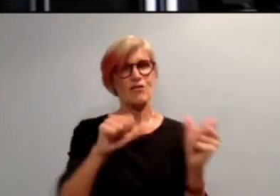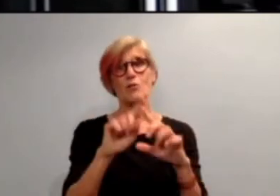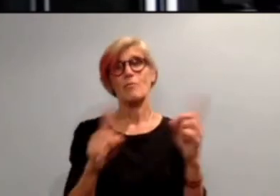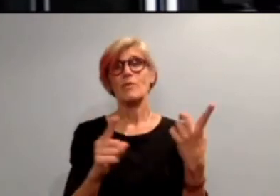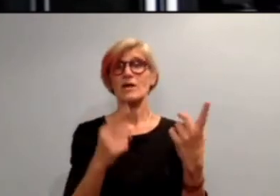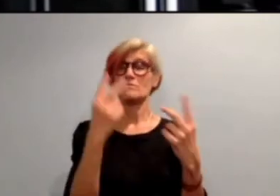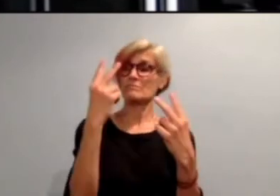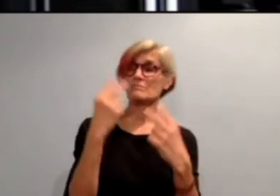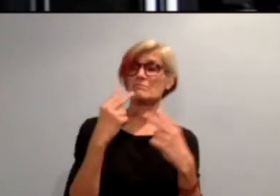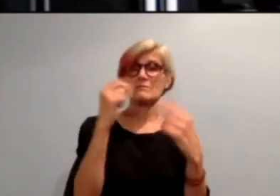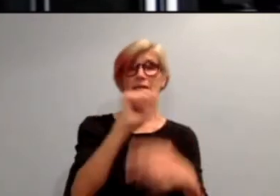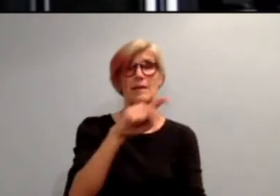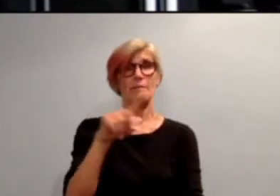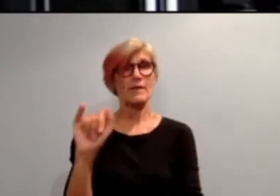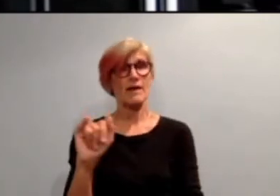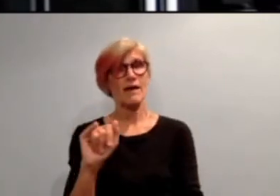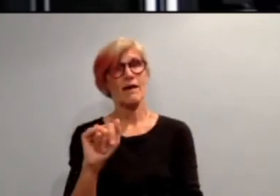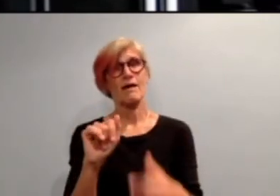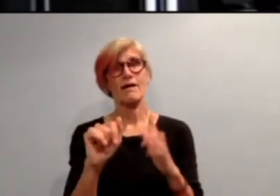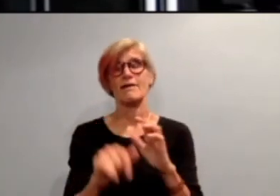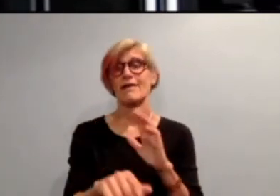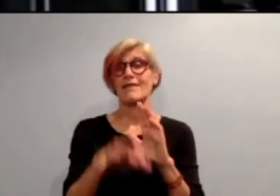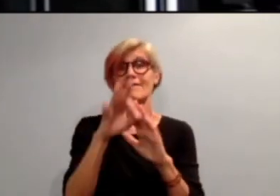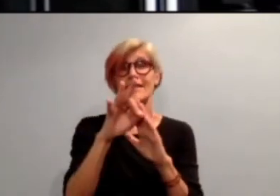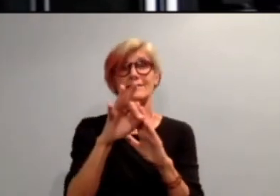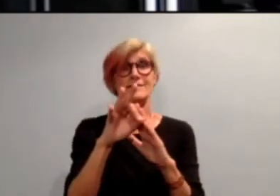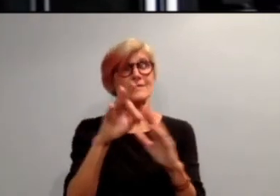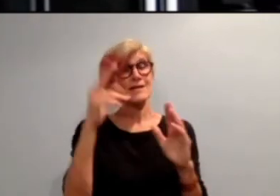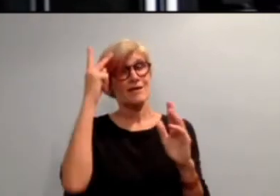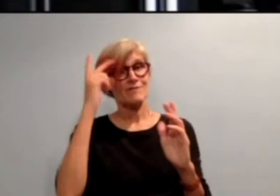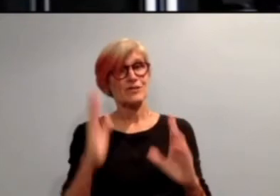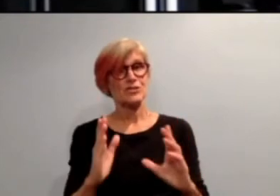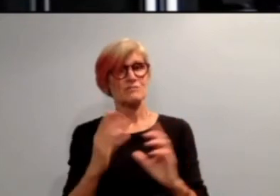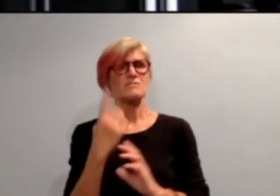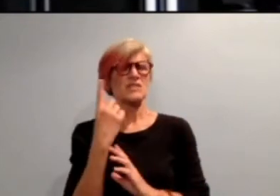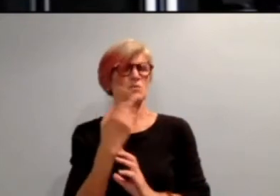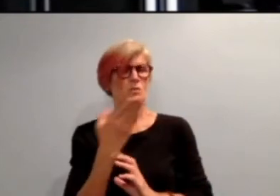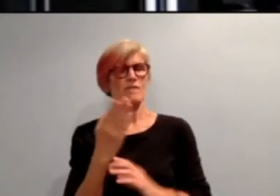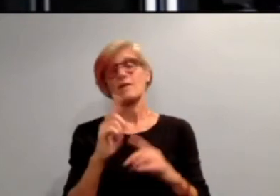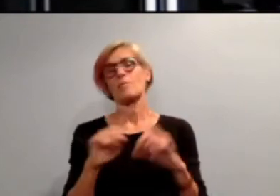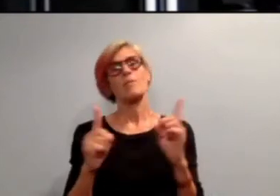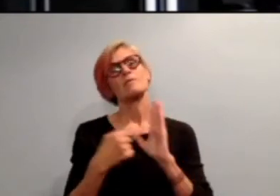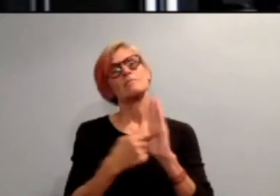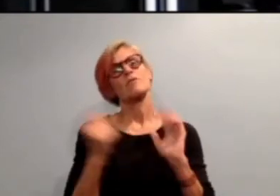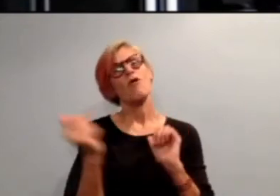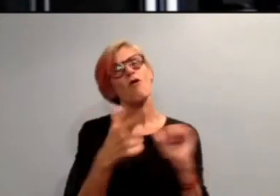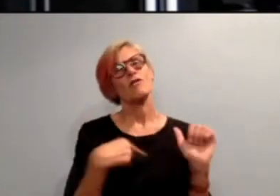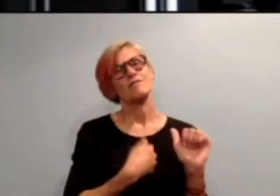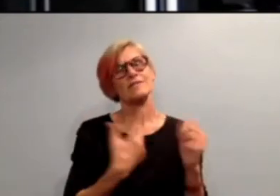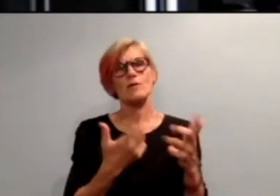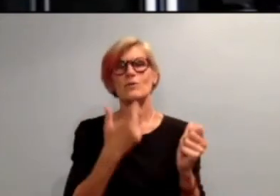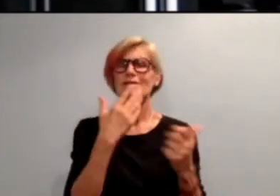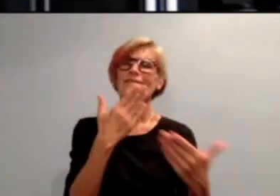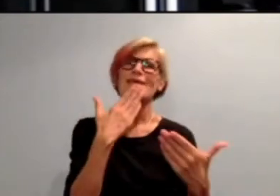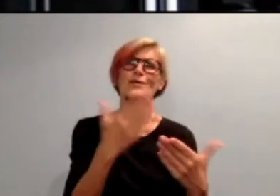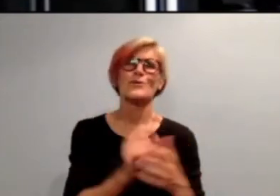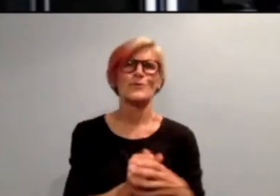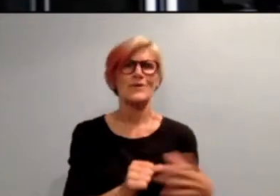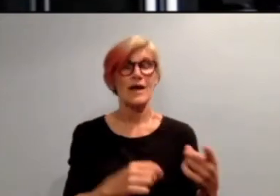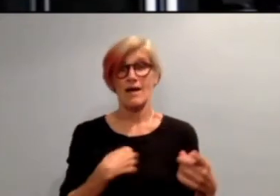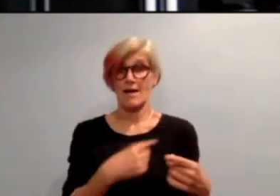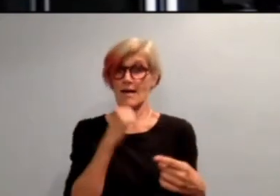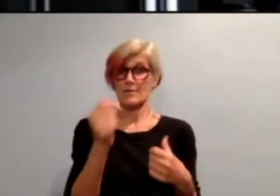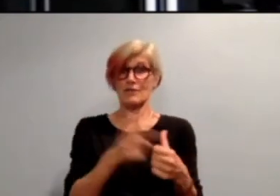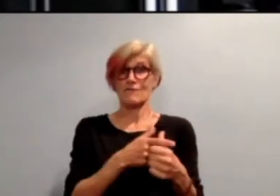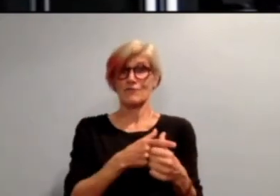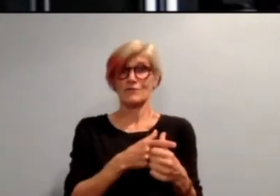Pacific Islander elected official is just one thing. And on behalf of all of us, I want to thank you. I will not be the first,